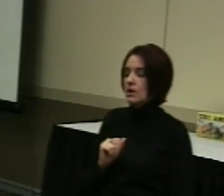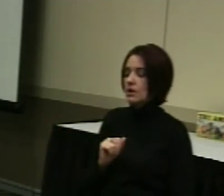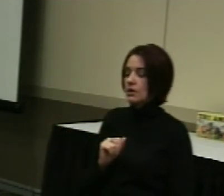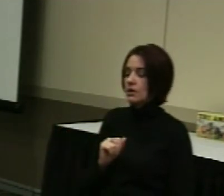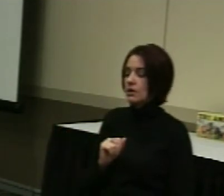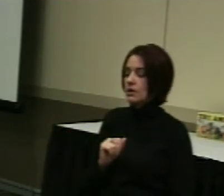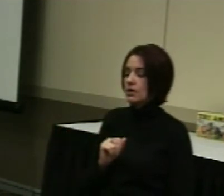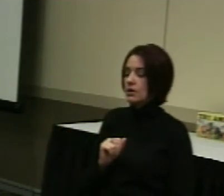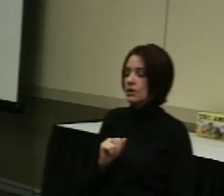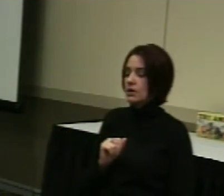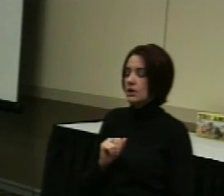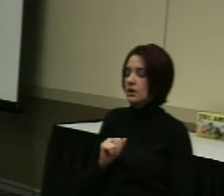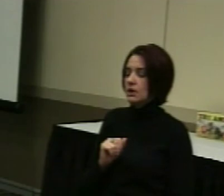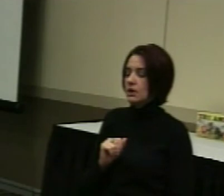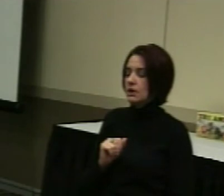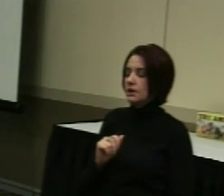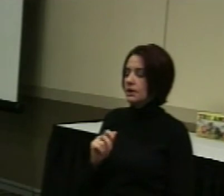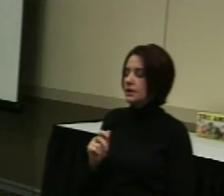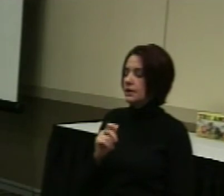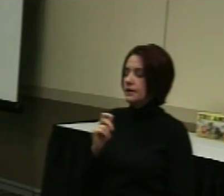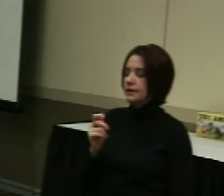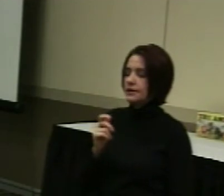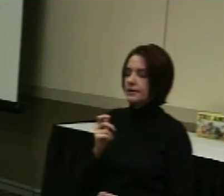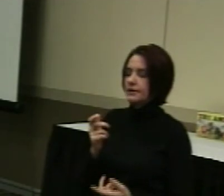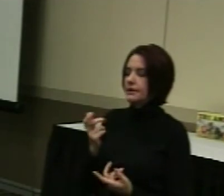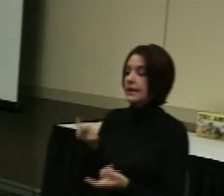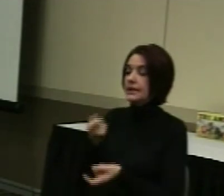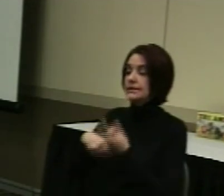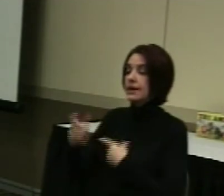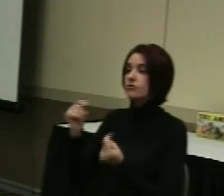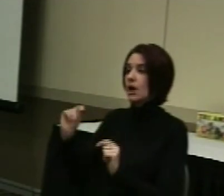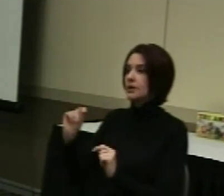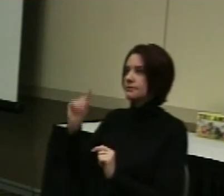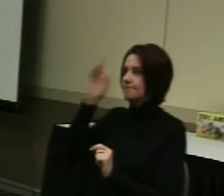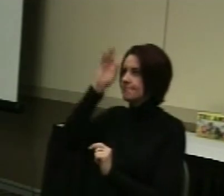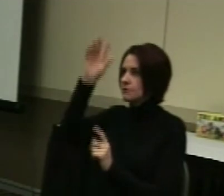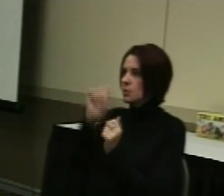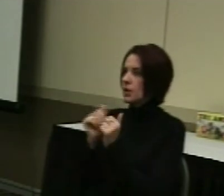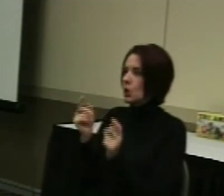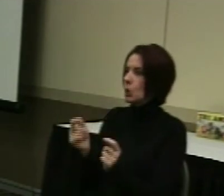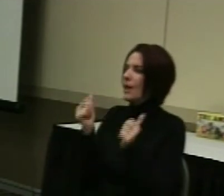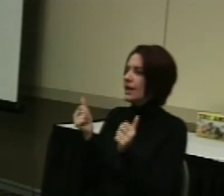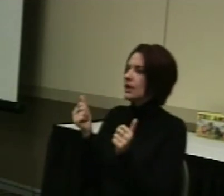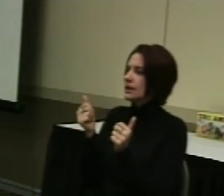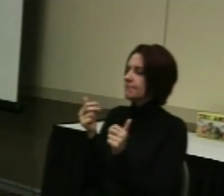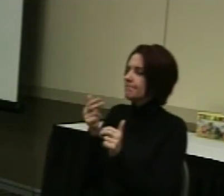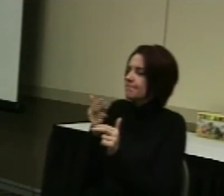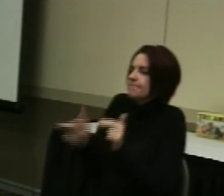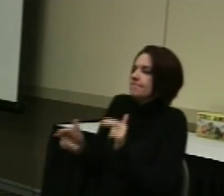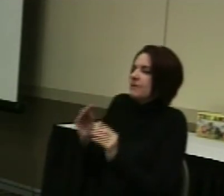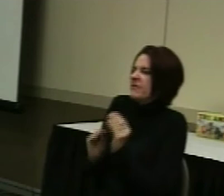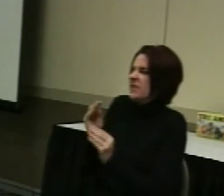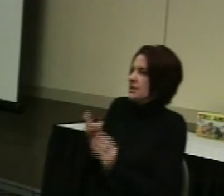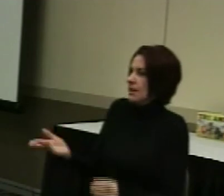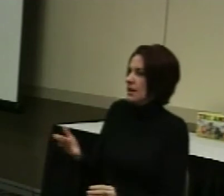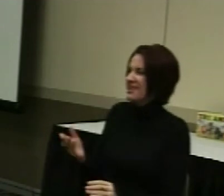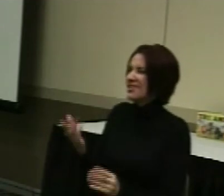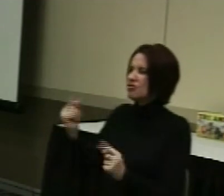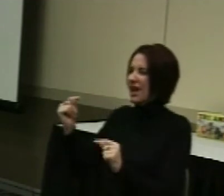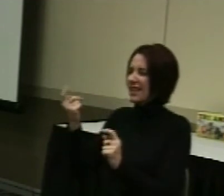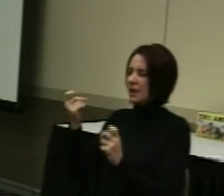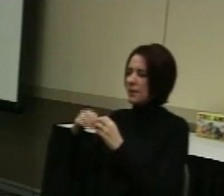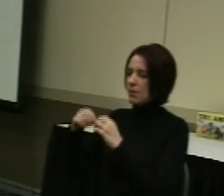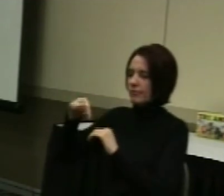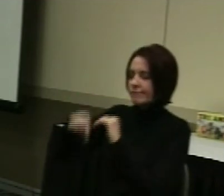simply coming up with an easy kind of quick fix sort of thing, think about what is it that this behavior is